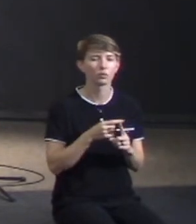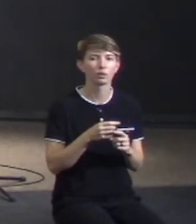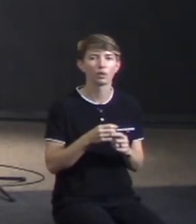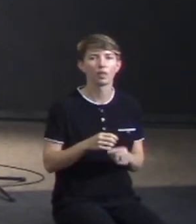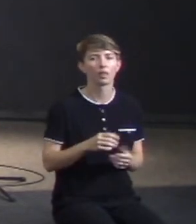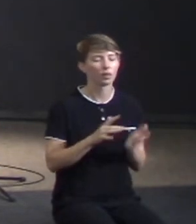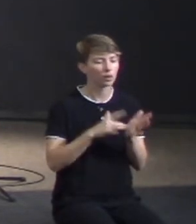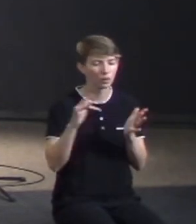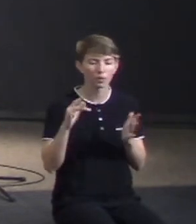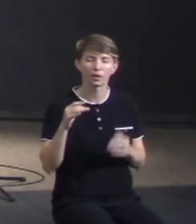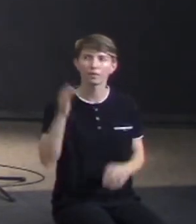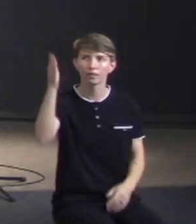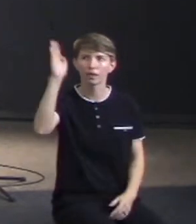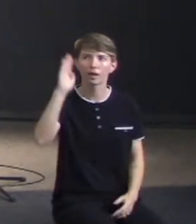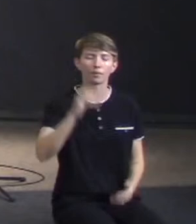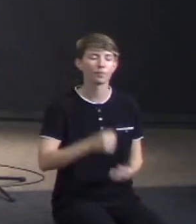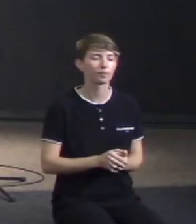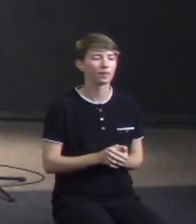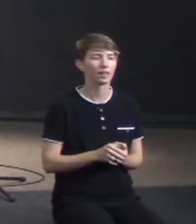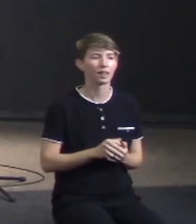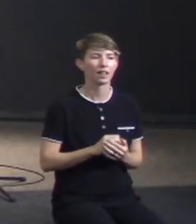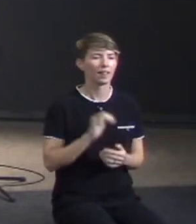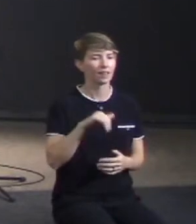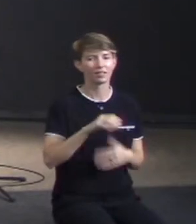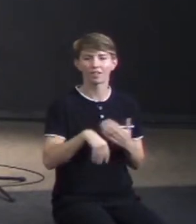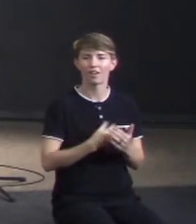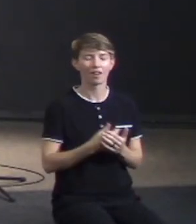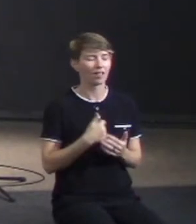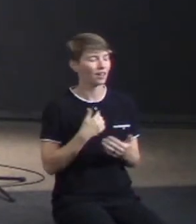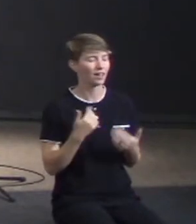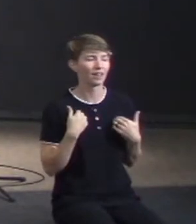That's all I have. If y'all would like to join me in prayer.